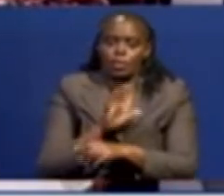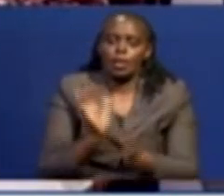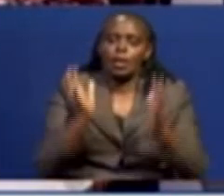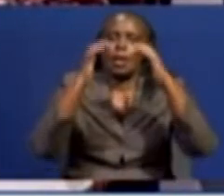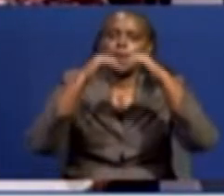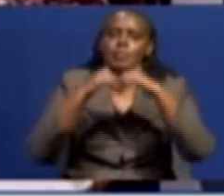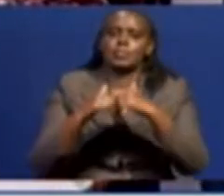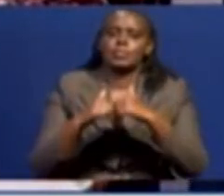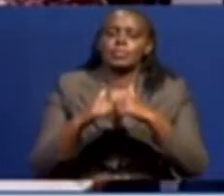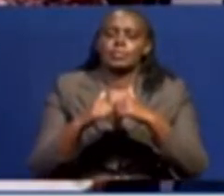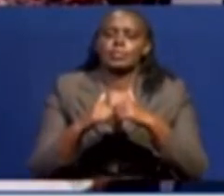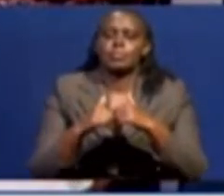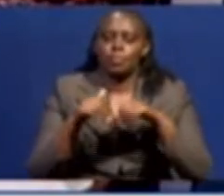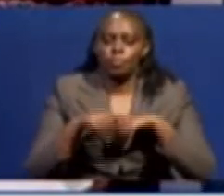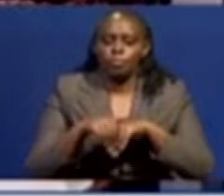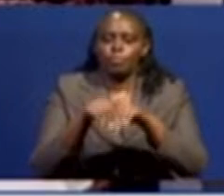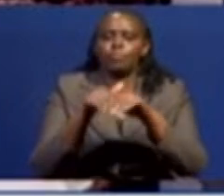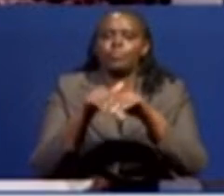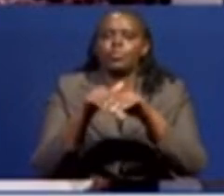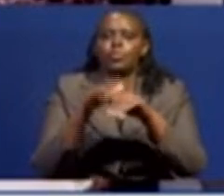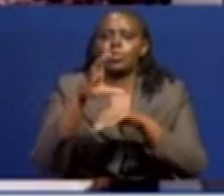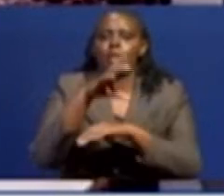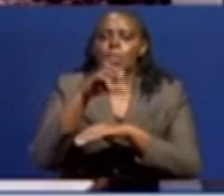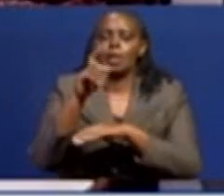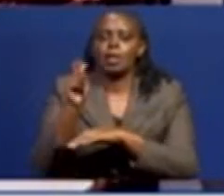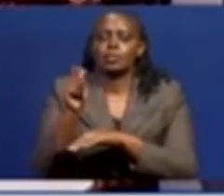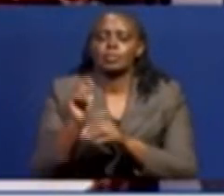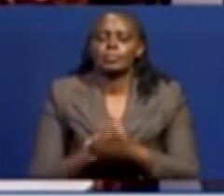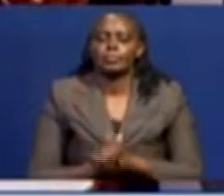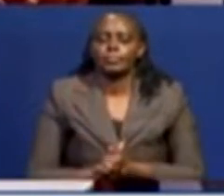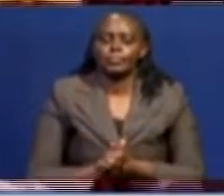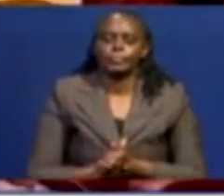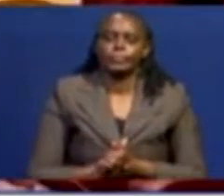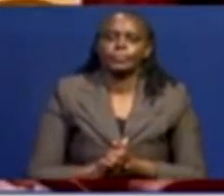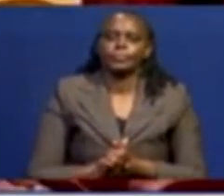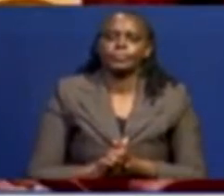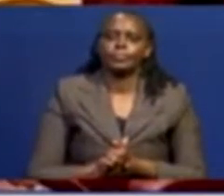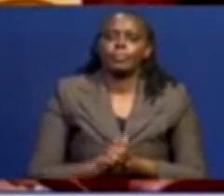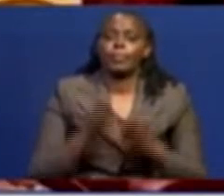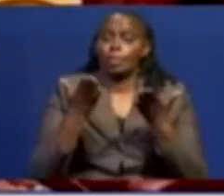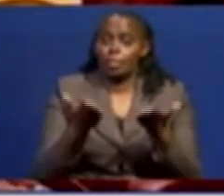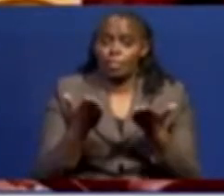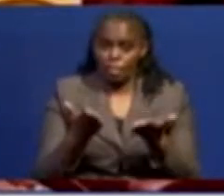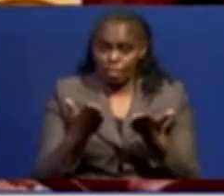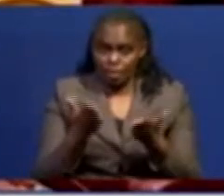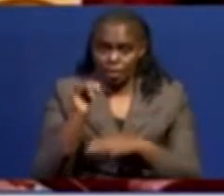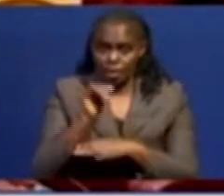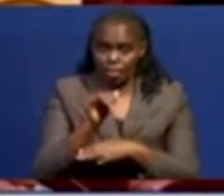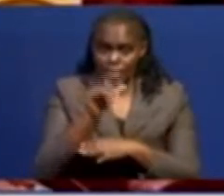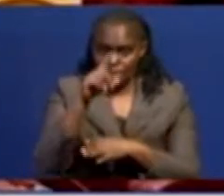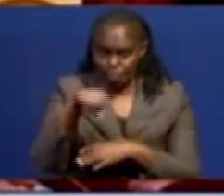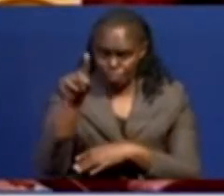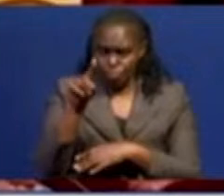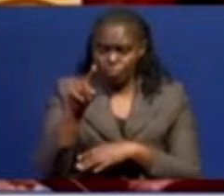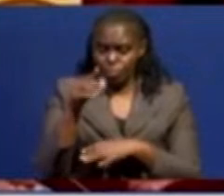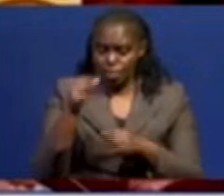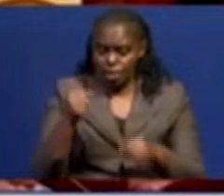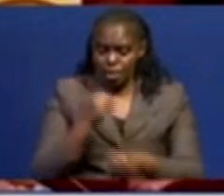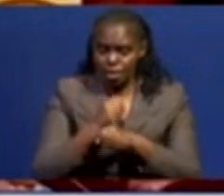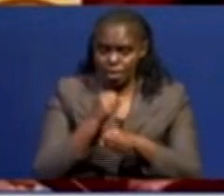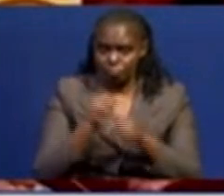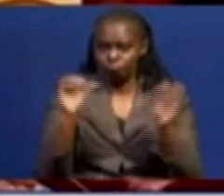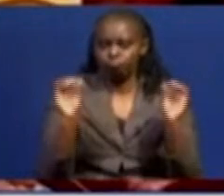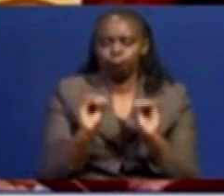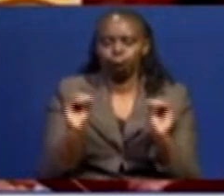relevant county assembly in accordance with this act. Was there that